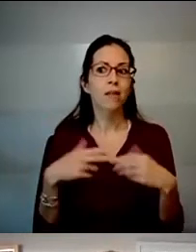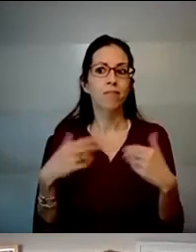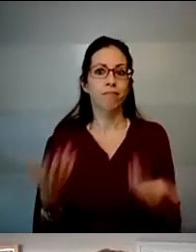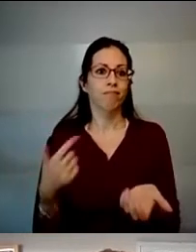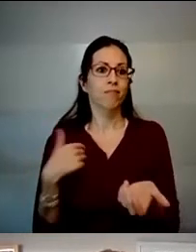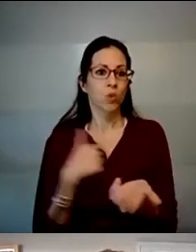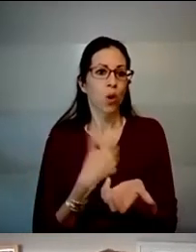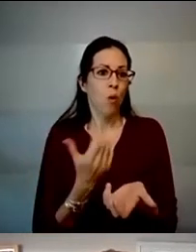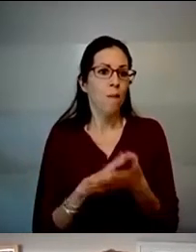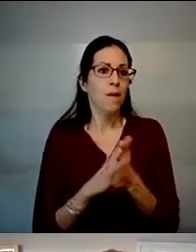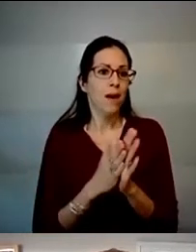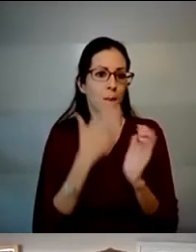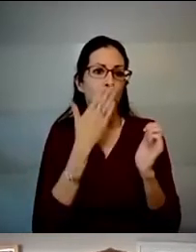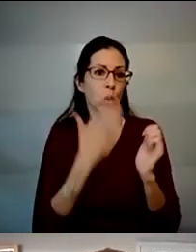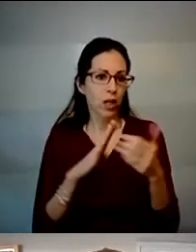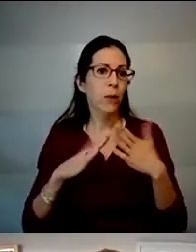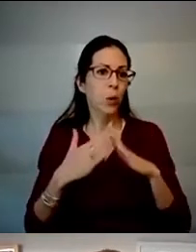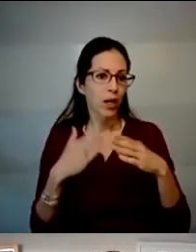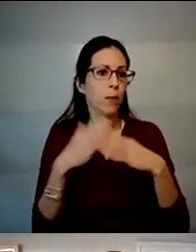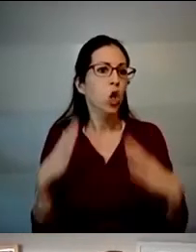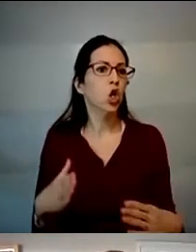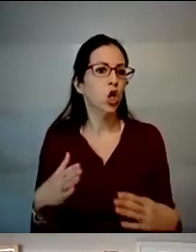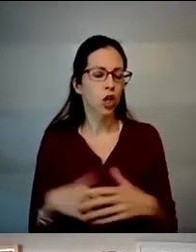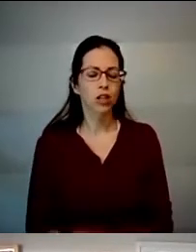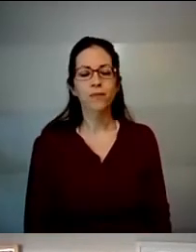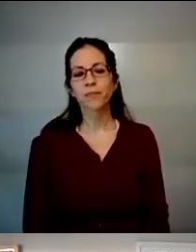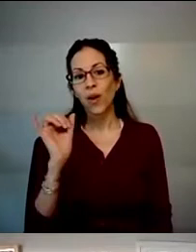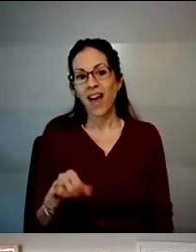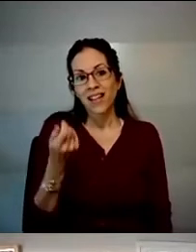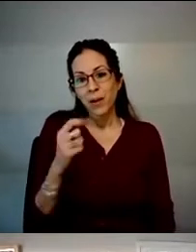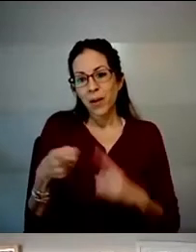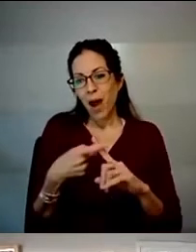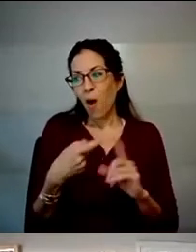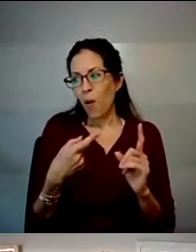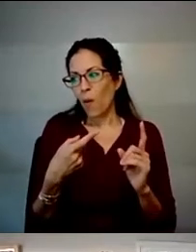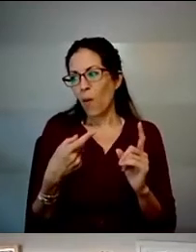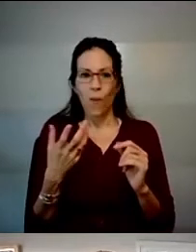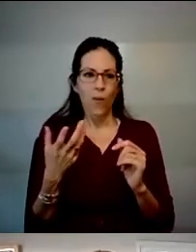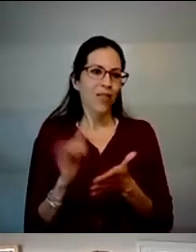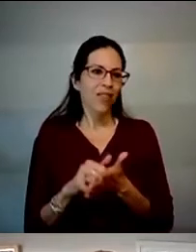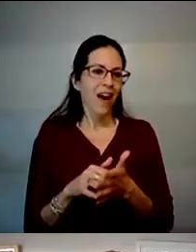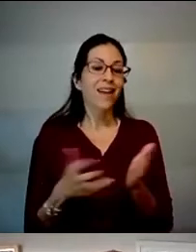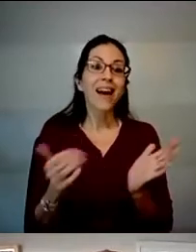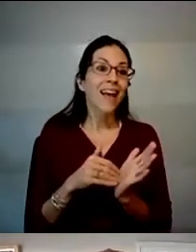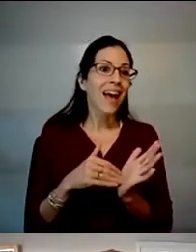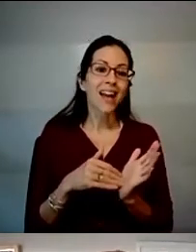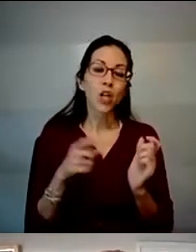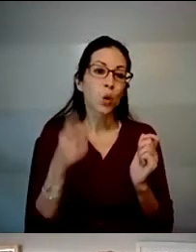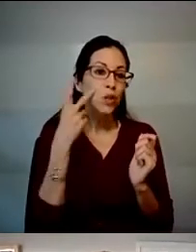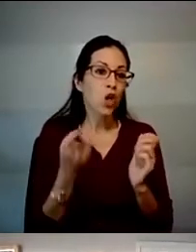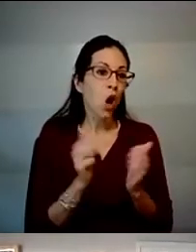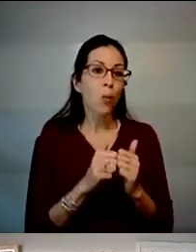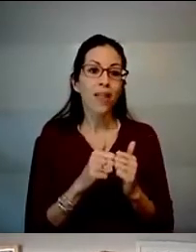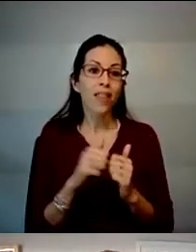be a good community partner. So that's a little bit about, you know, what I, and I'm, again, I saw it